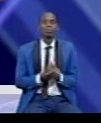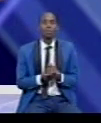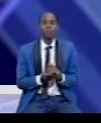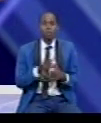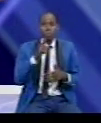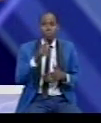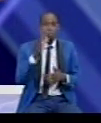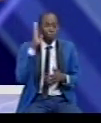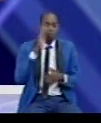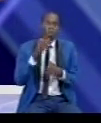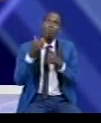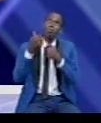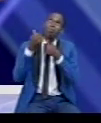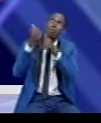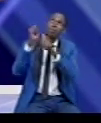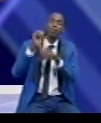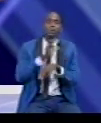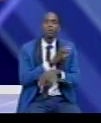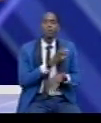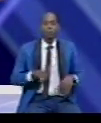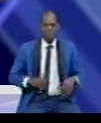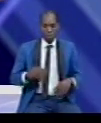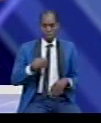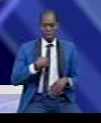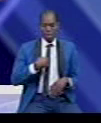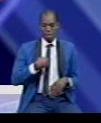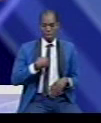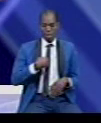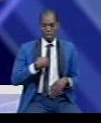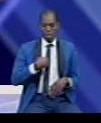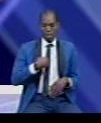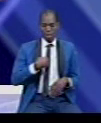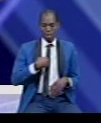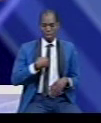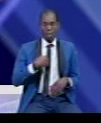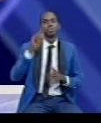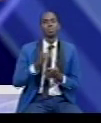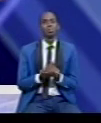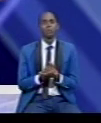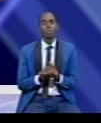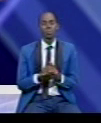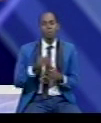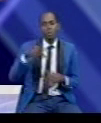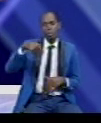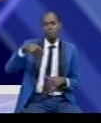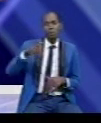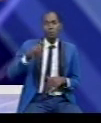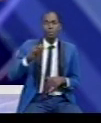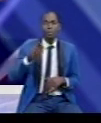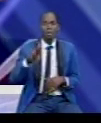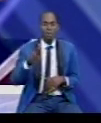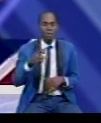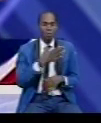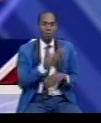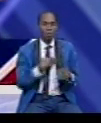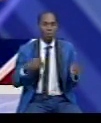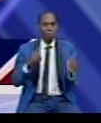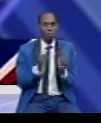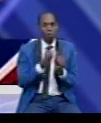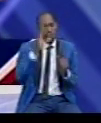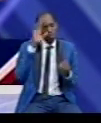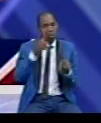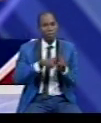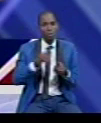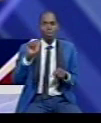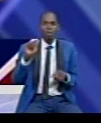You will follow Christ. I will follow him. Peter and Andrew heard those words. They